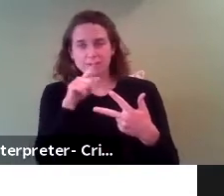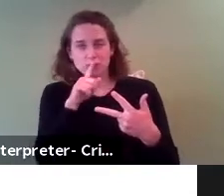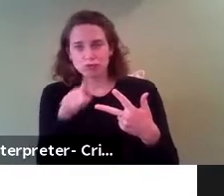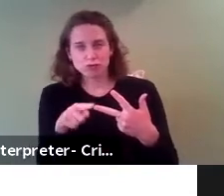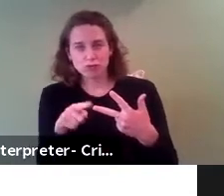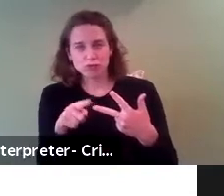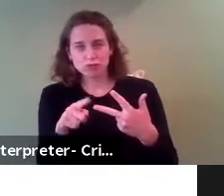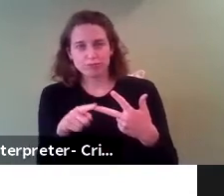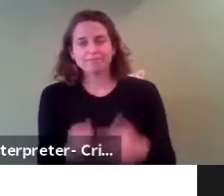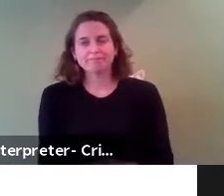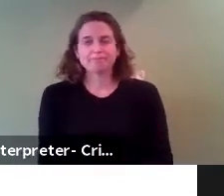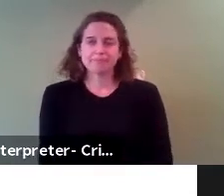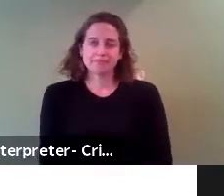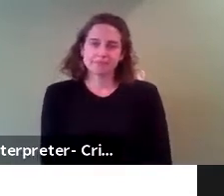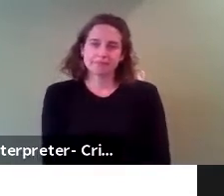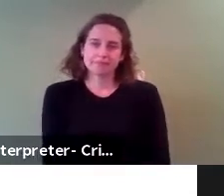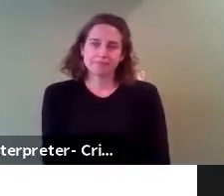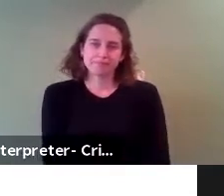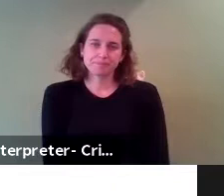go ahead and pull in here.